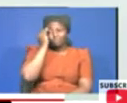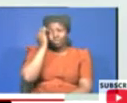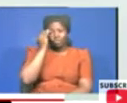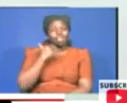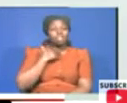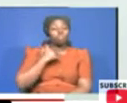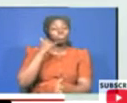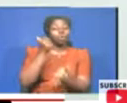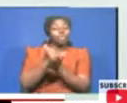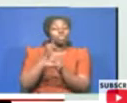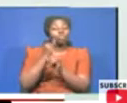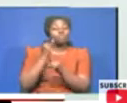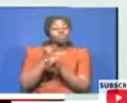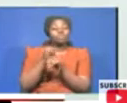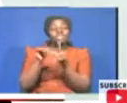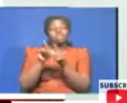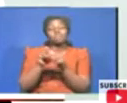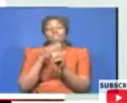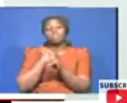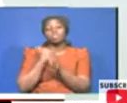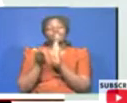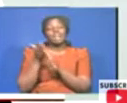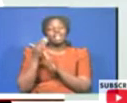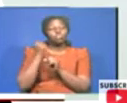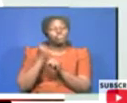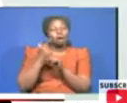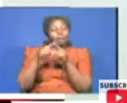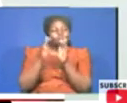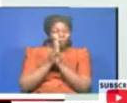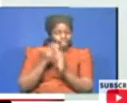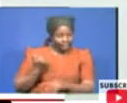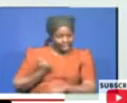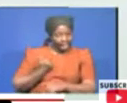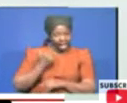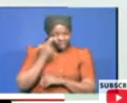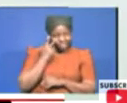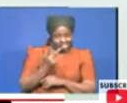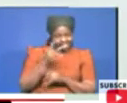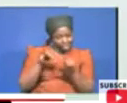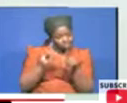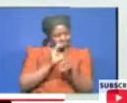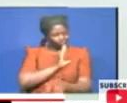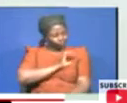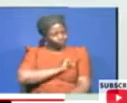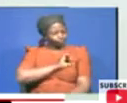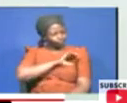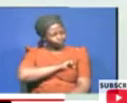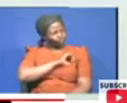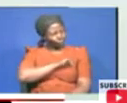job and quick job. But with the girls I have seen, they mostly persevere and